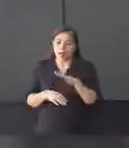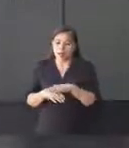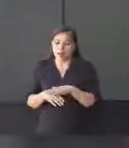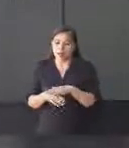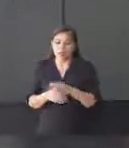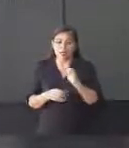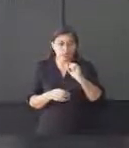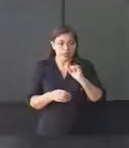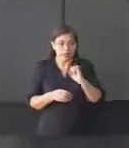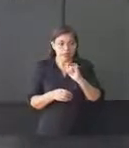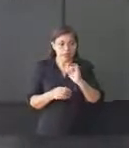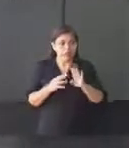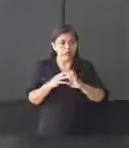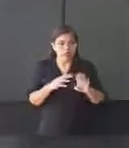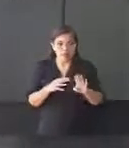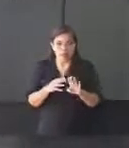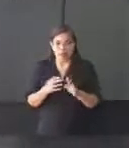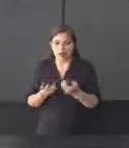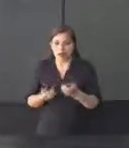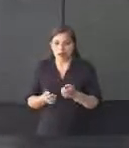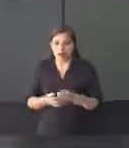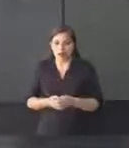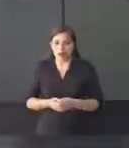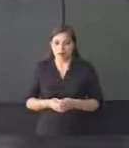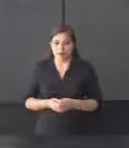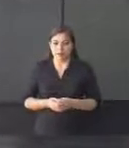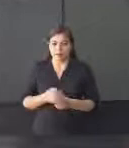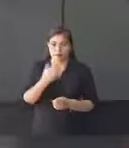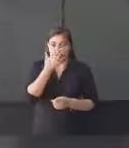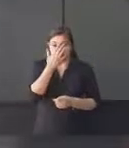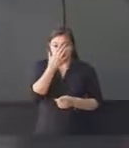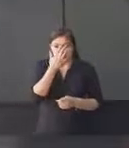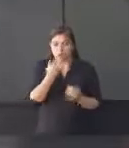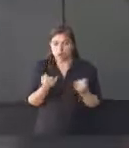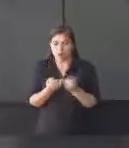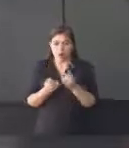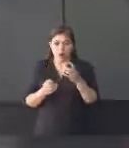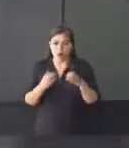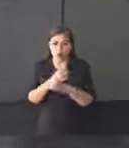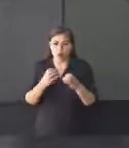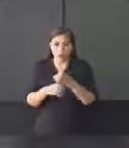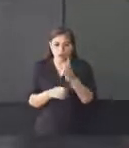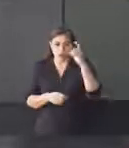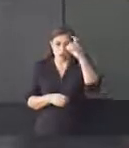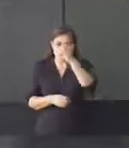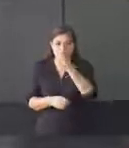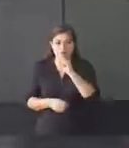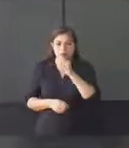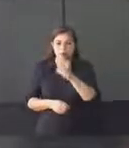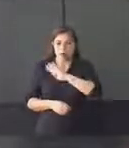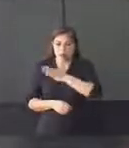more Le Pen, more Vox, like in Spain. There will be